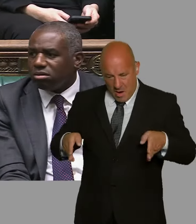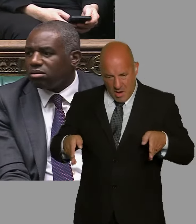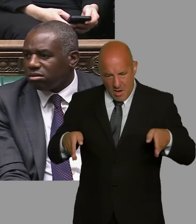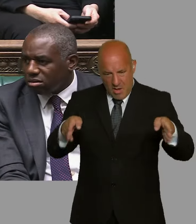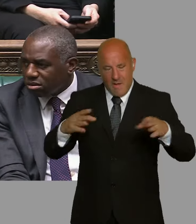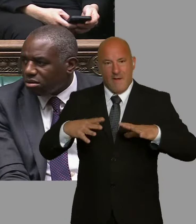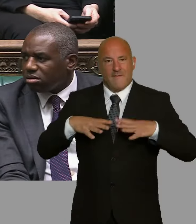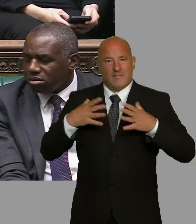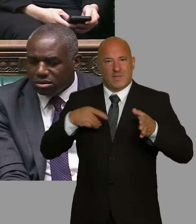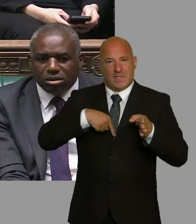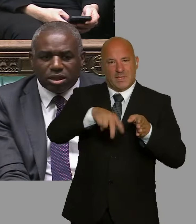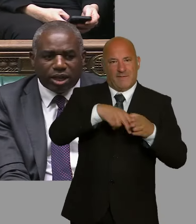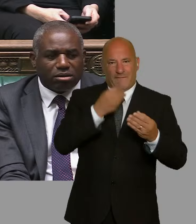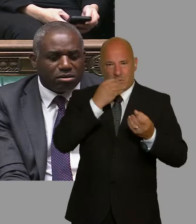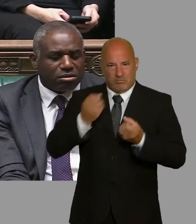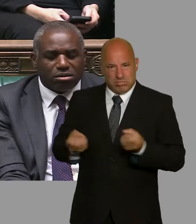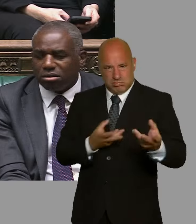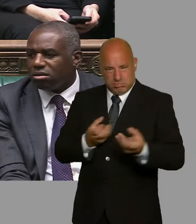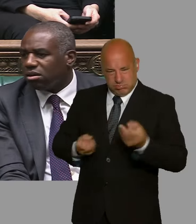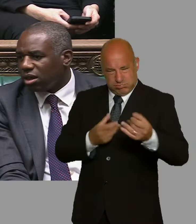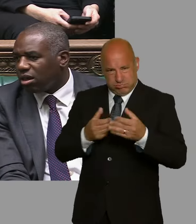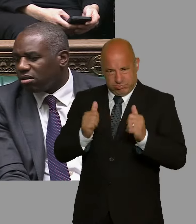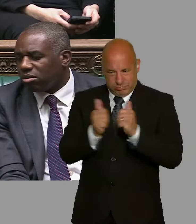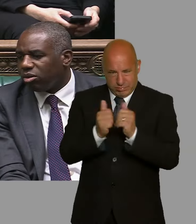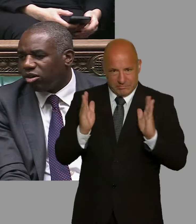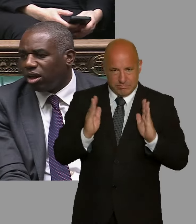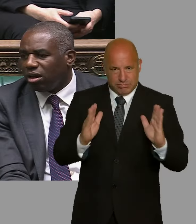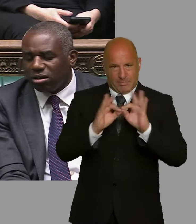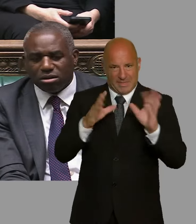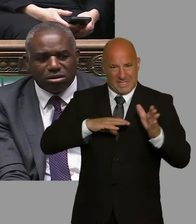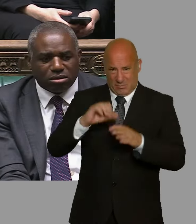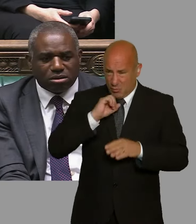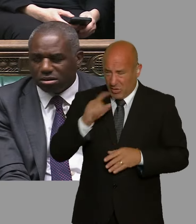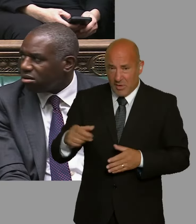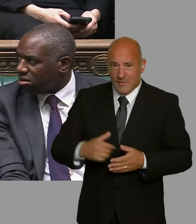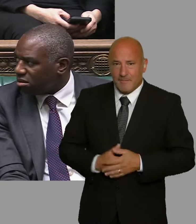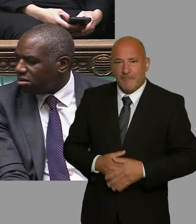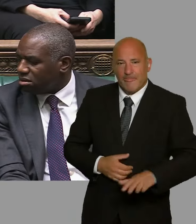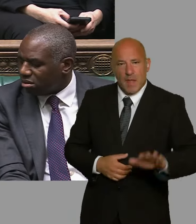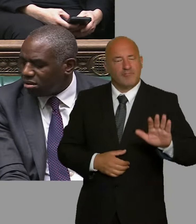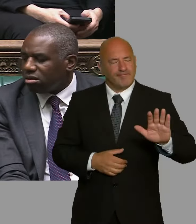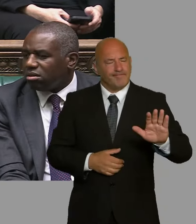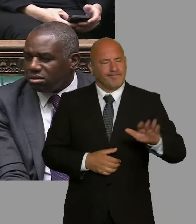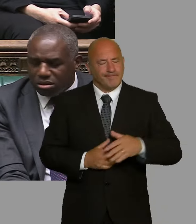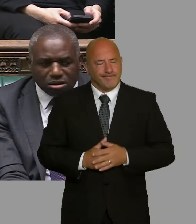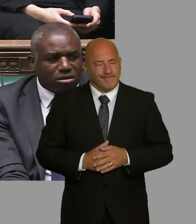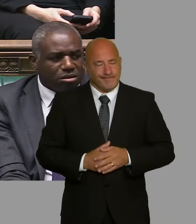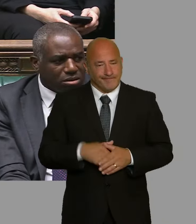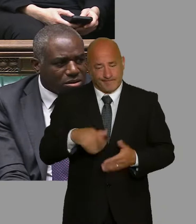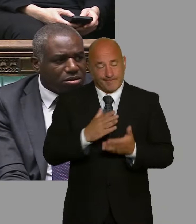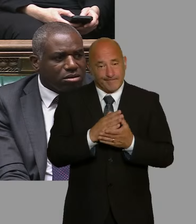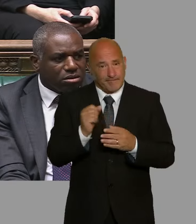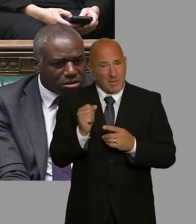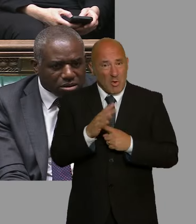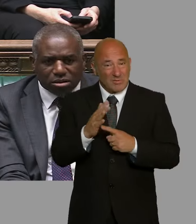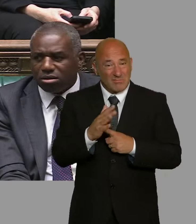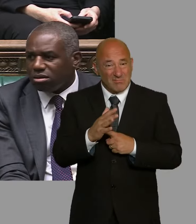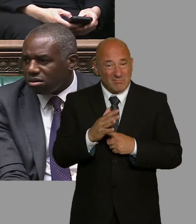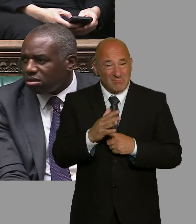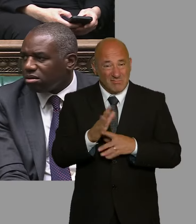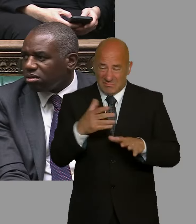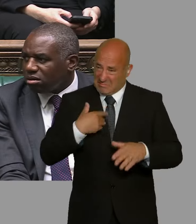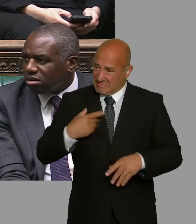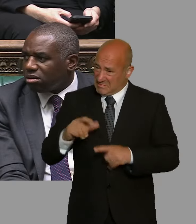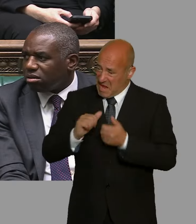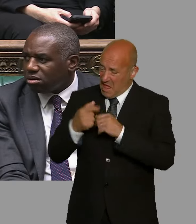our allies on that very issue to take whatever measures we can to get that humanitarian aid in. We've been doing that intensively